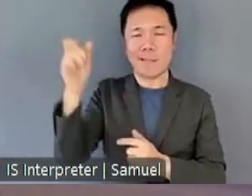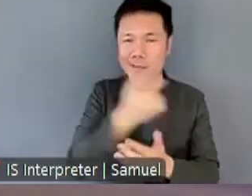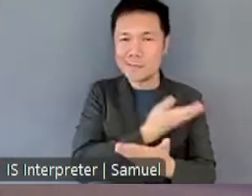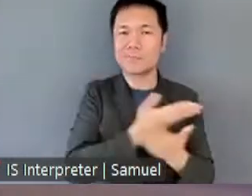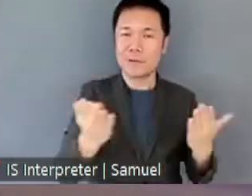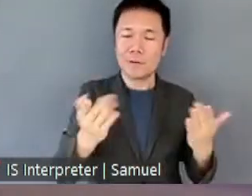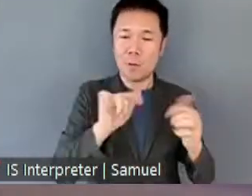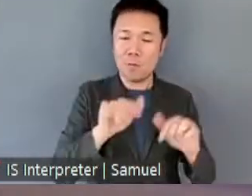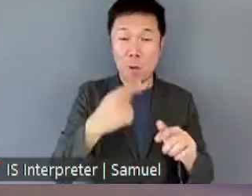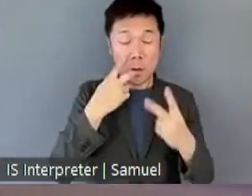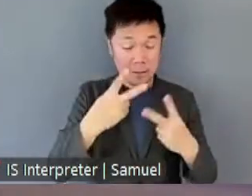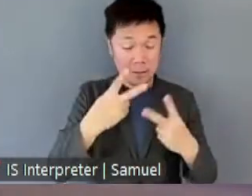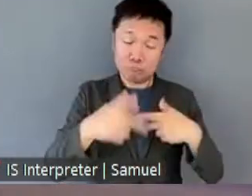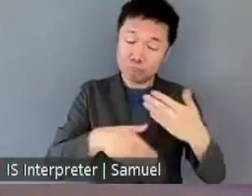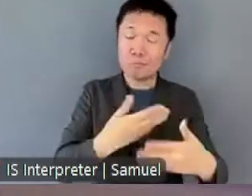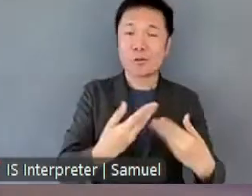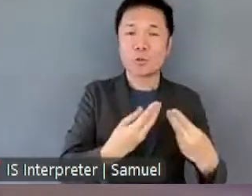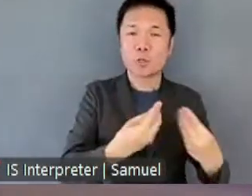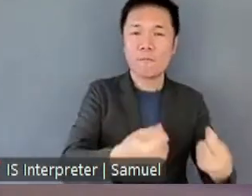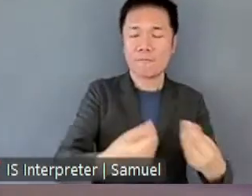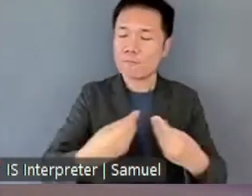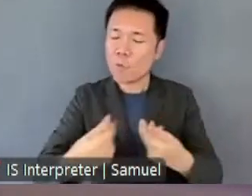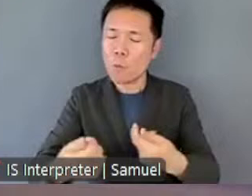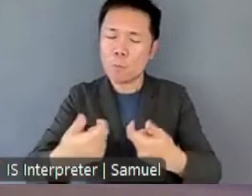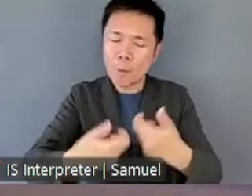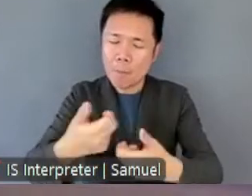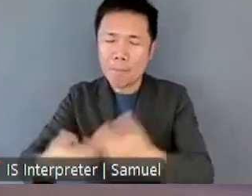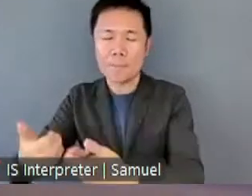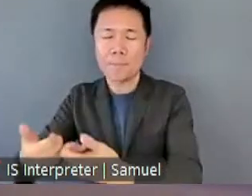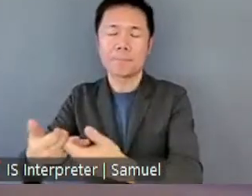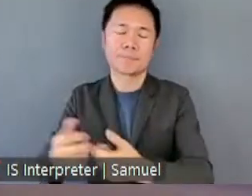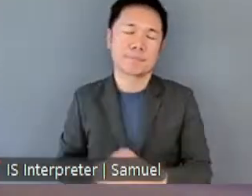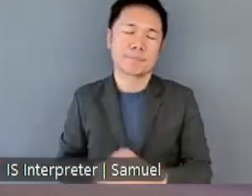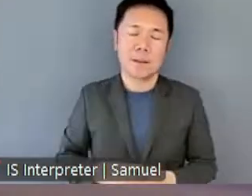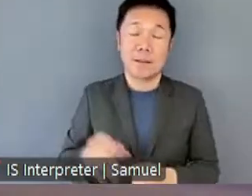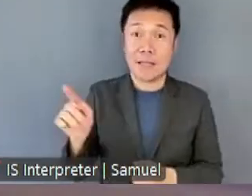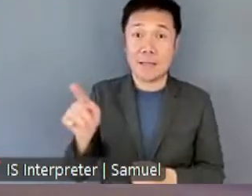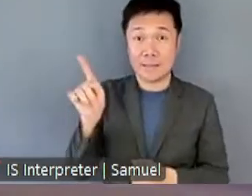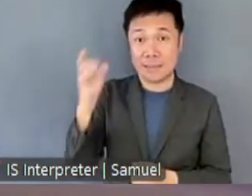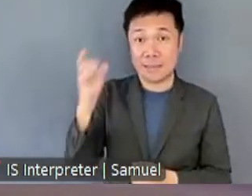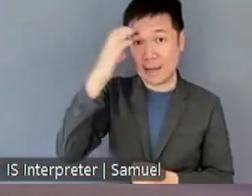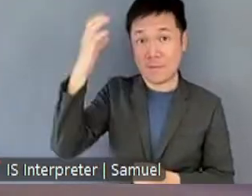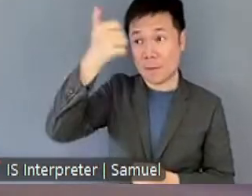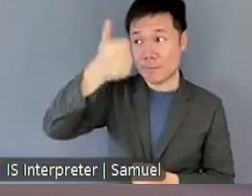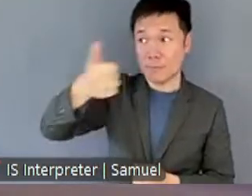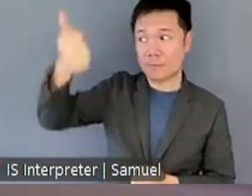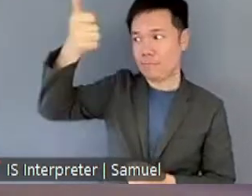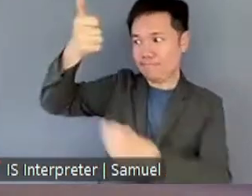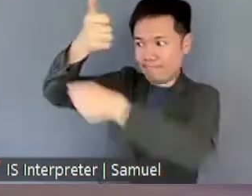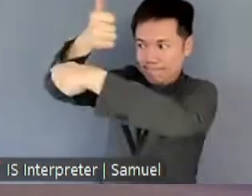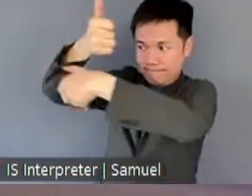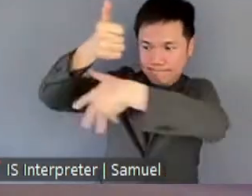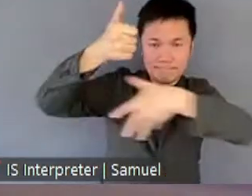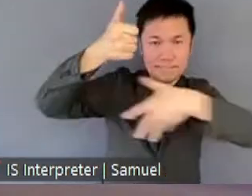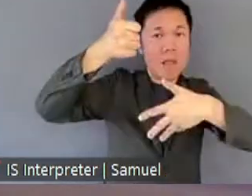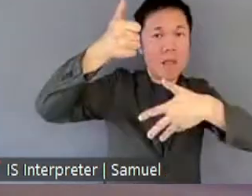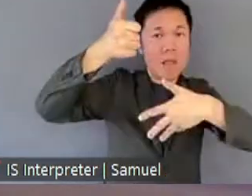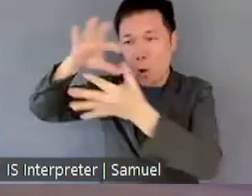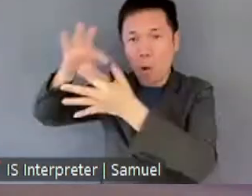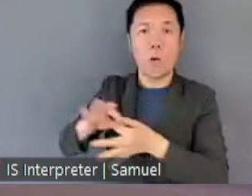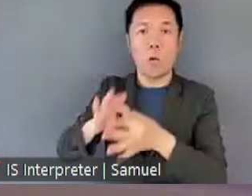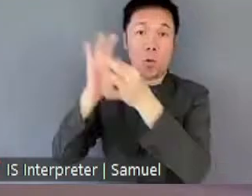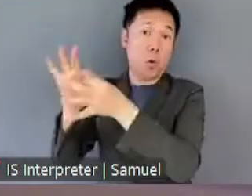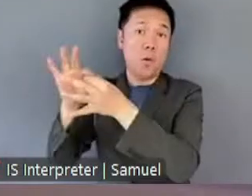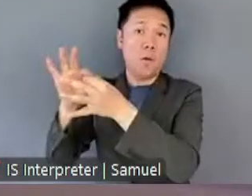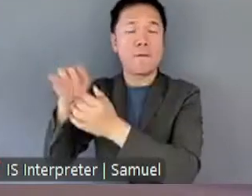implementation and problem-solving solutions. The whole of government approach became our pillar for our digitalization